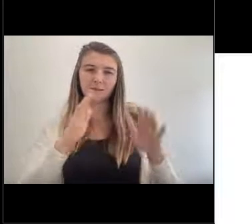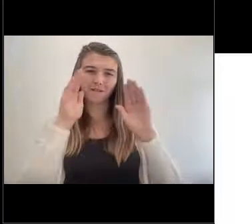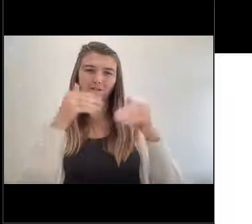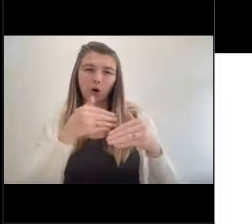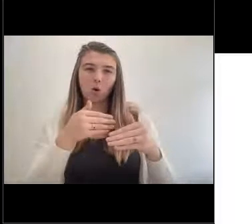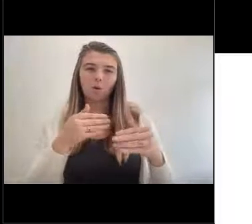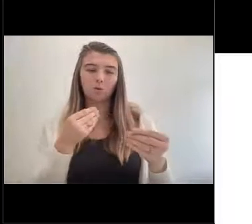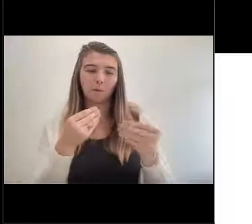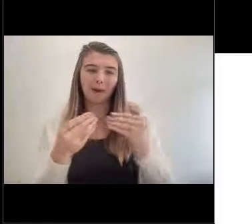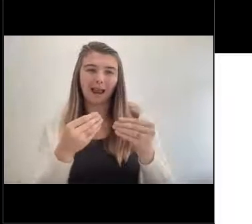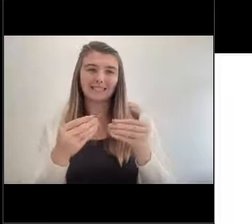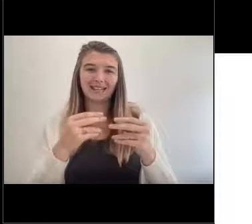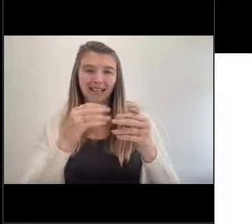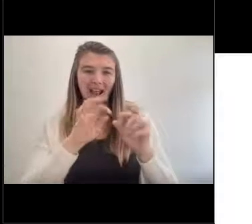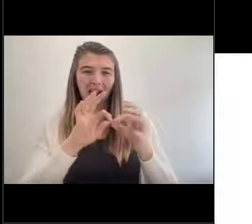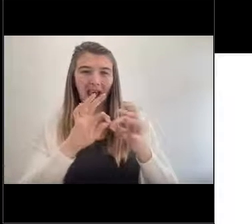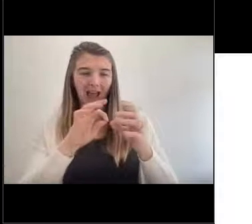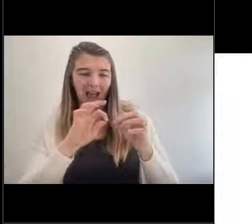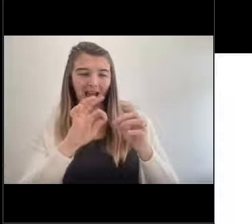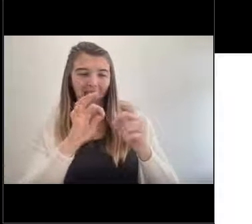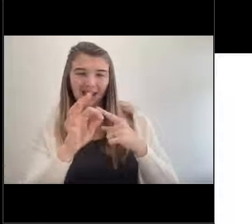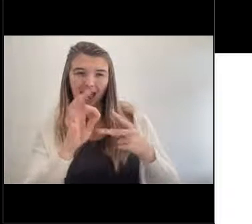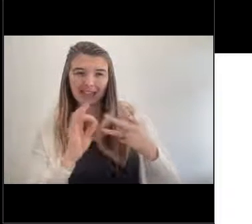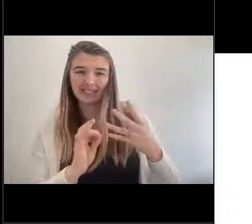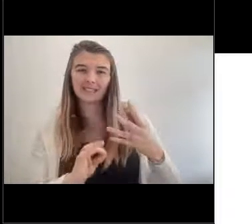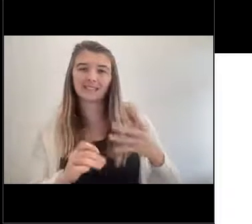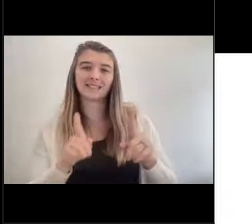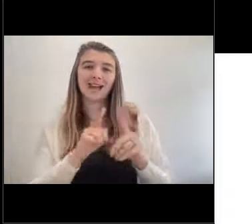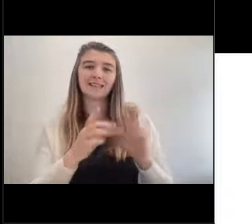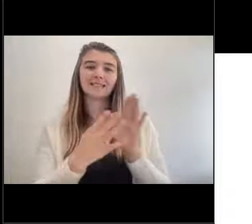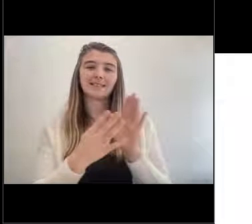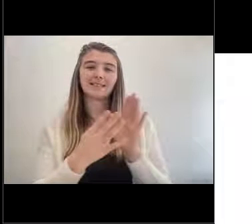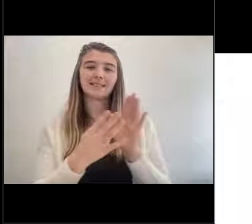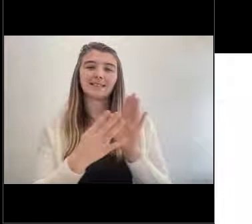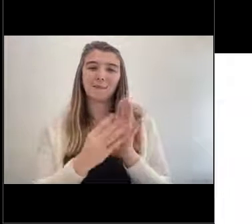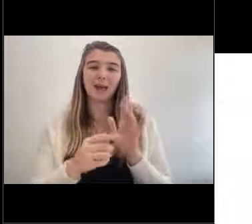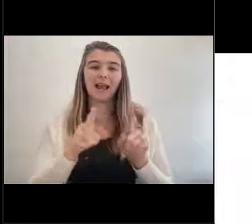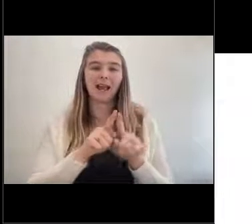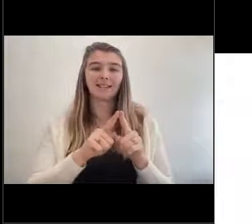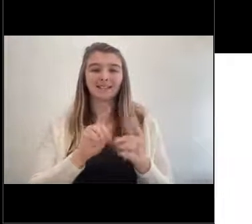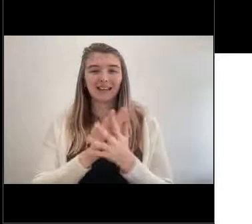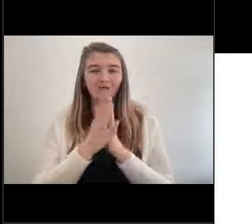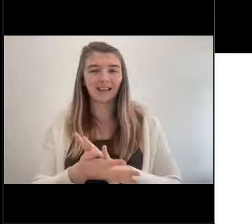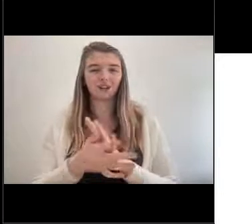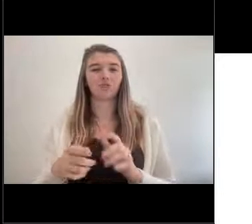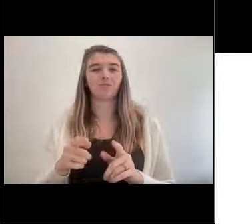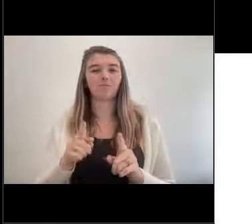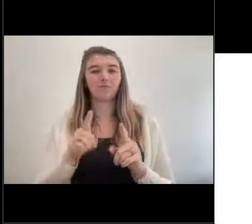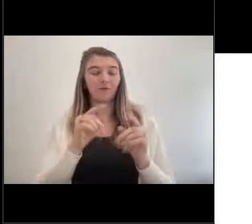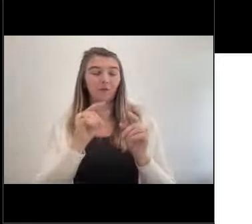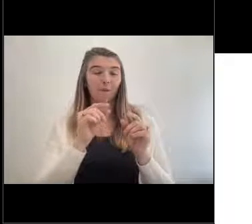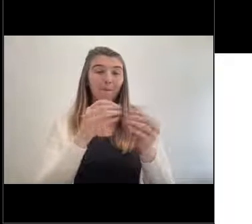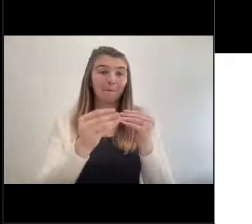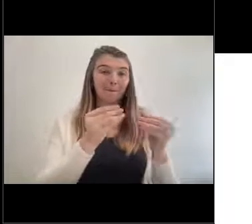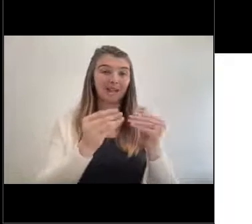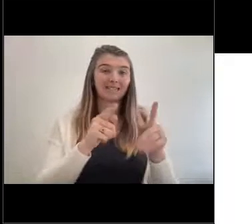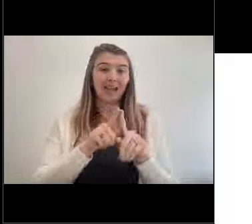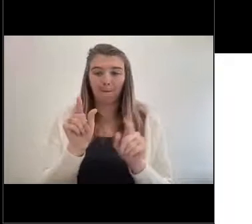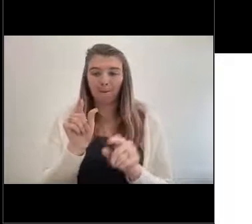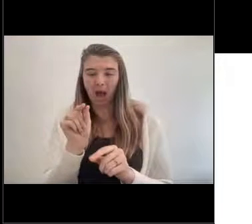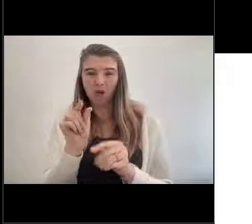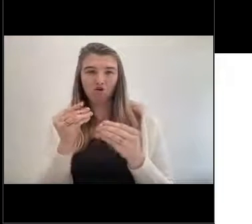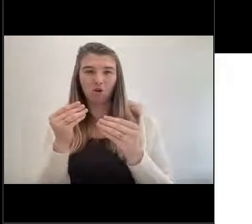plastic degradation, and the sampling, identification, and quantification of plastics and microplastics in complex environmental